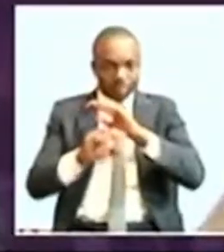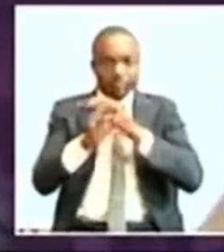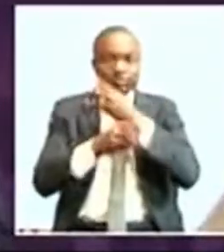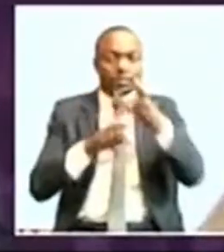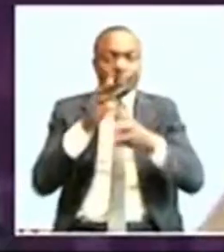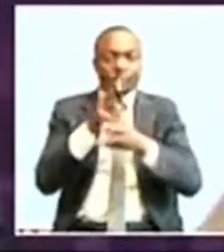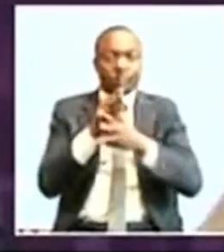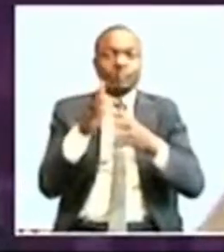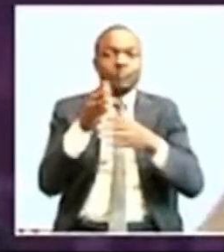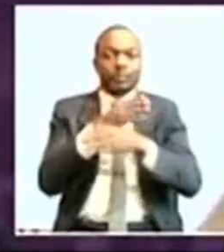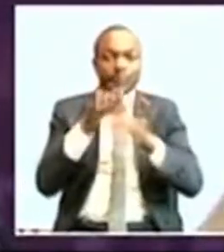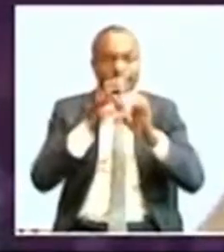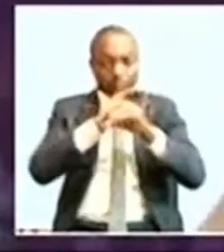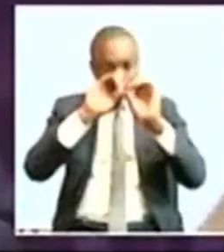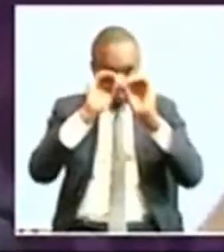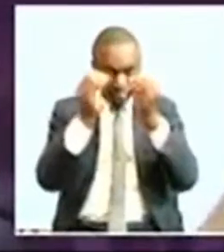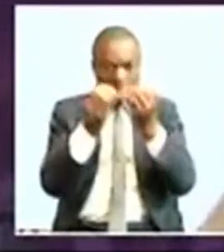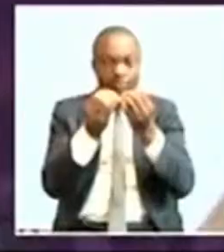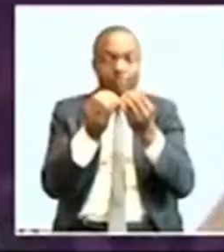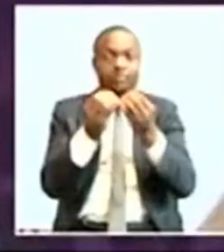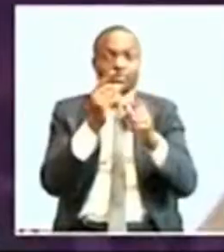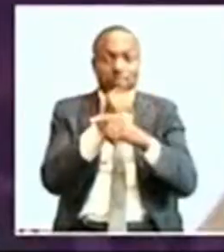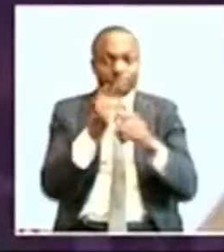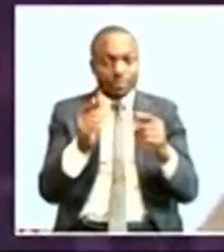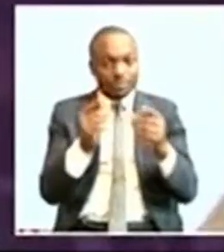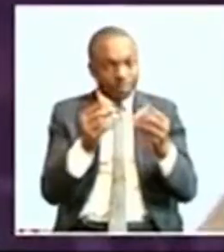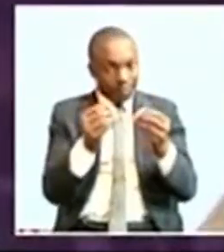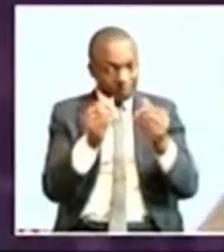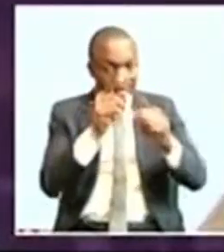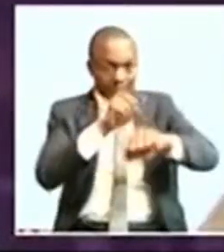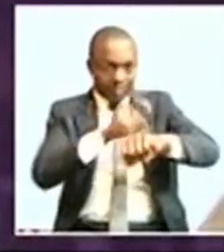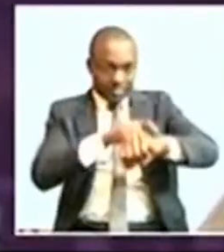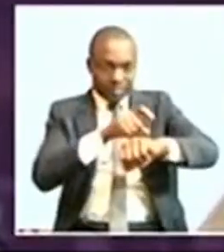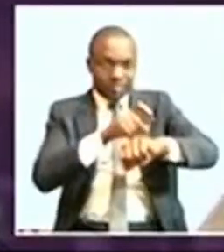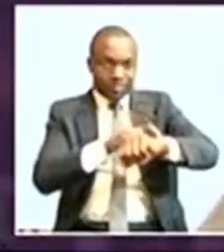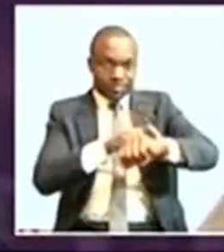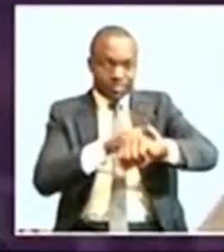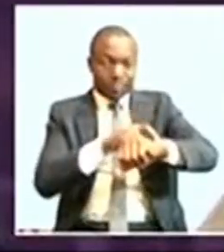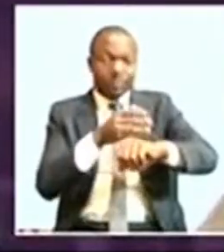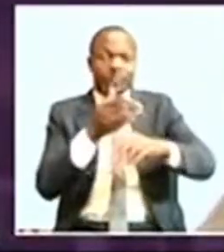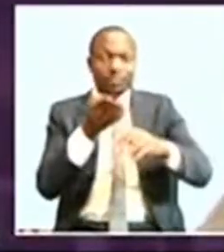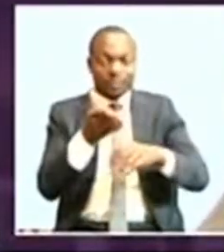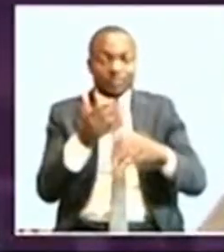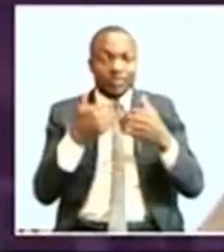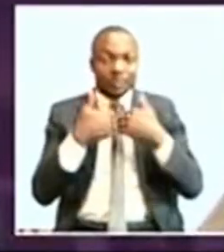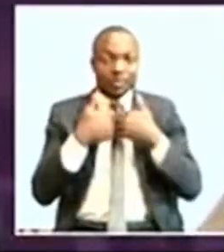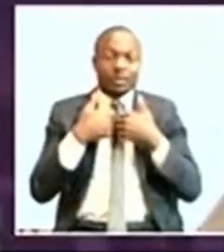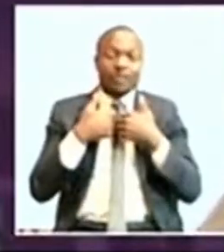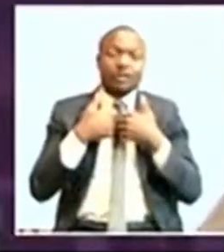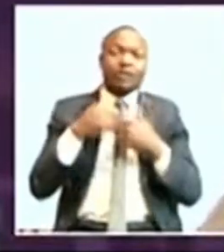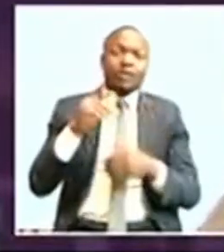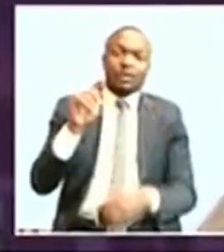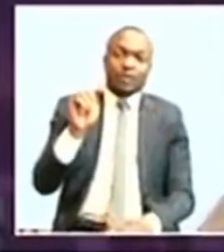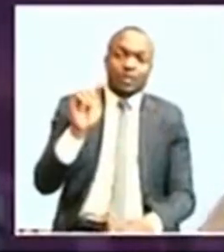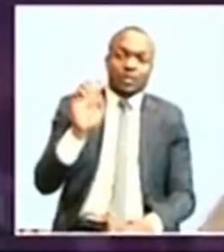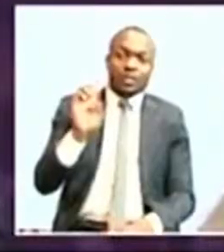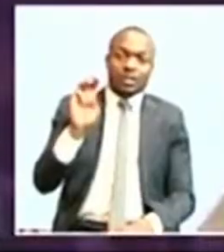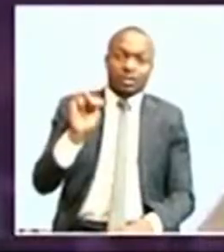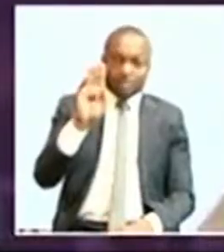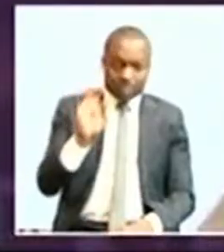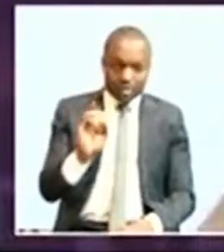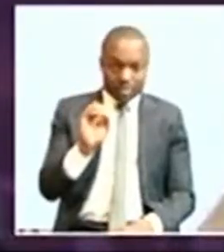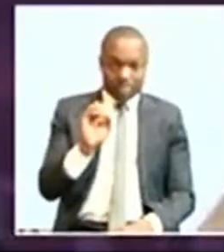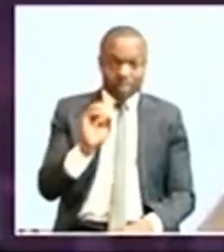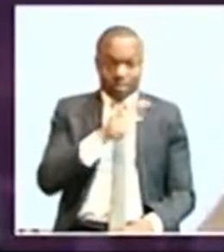Trade Organization. And just a few moments ago, we had Ms. Leah Namonje Tembo, who happens to be